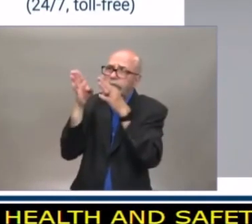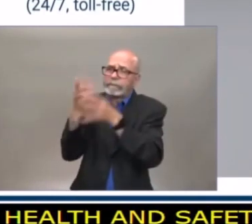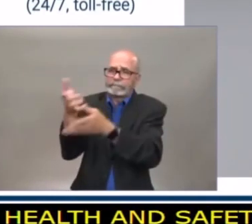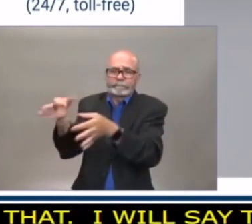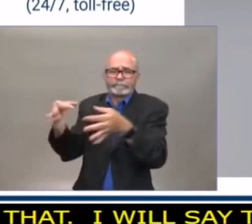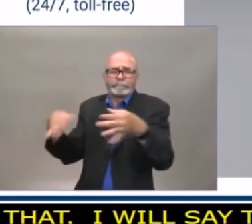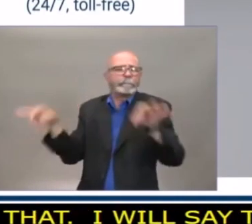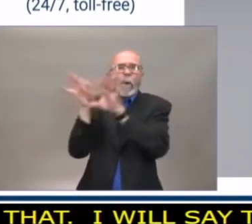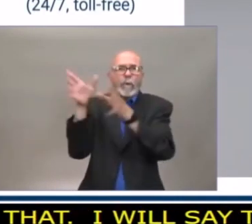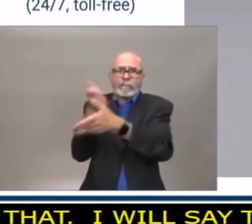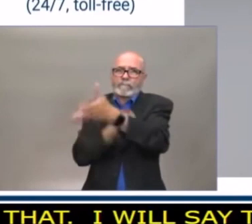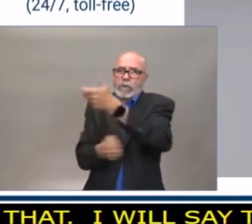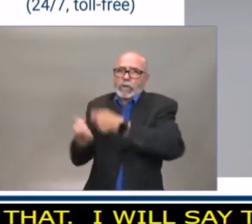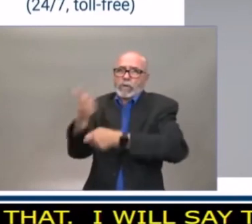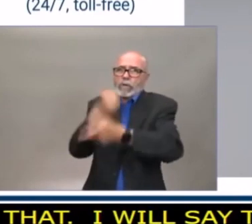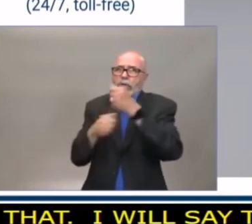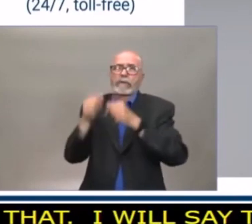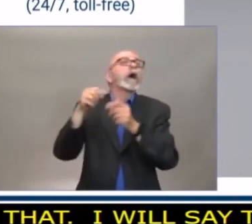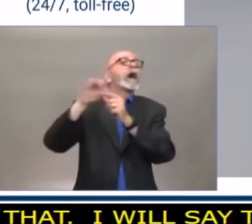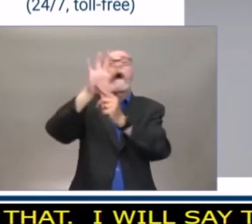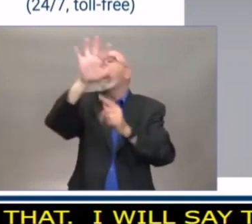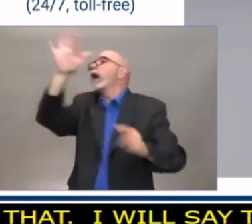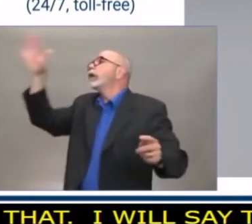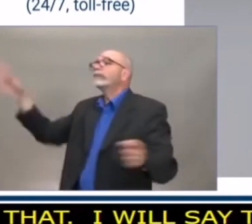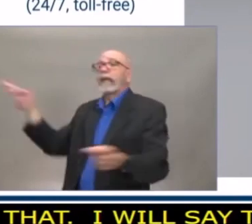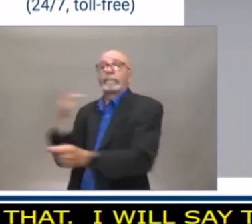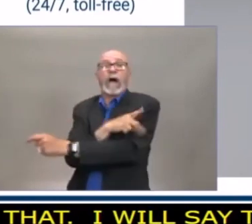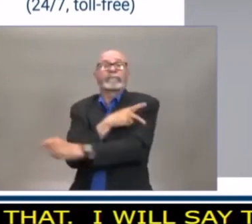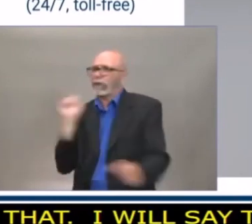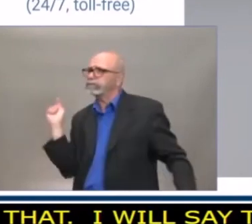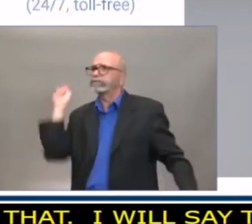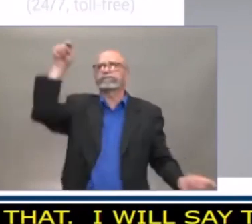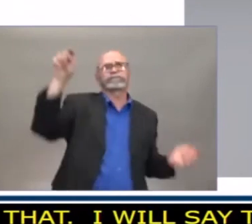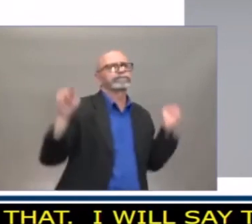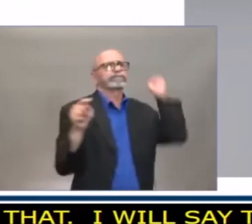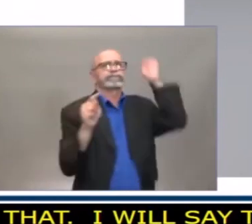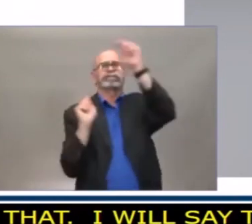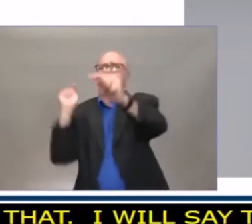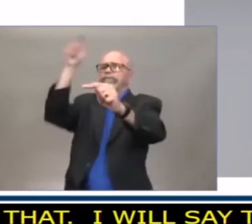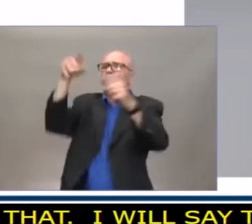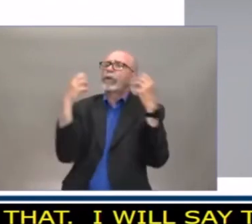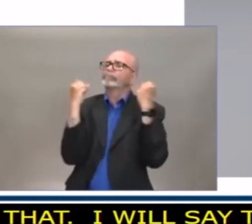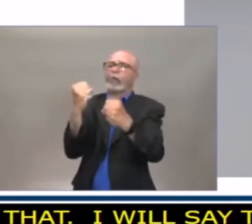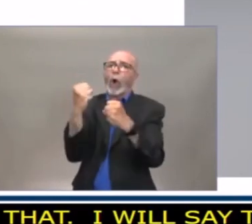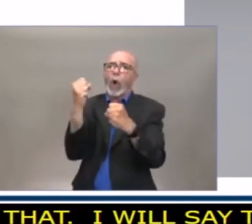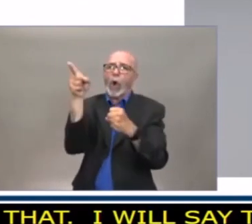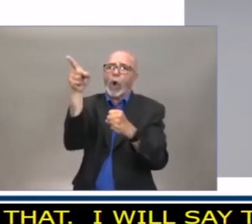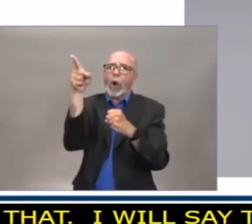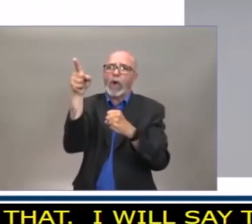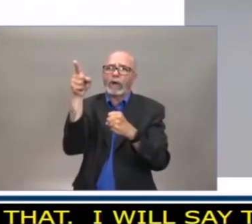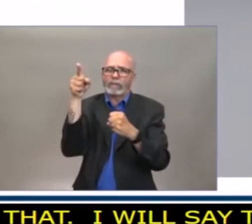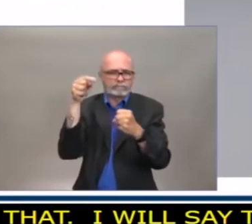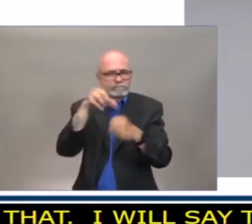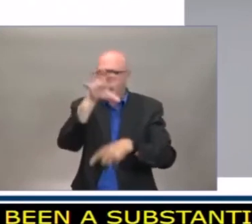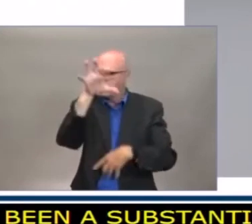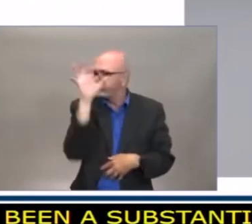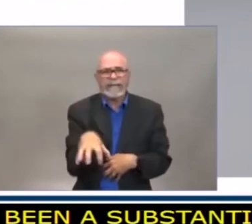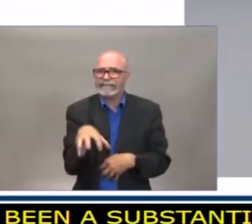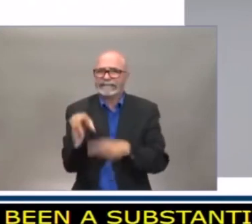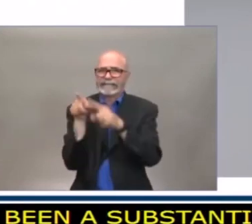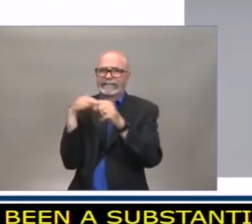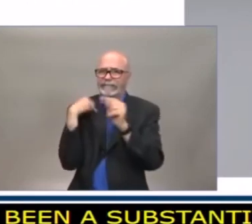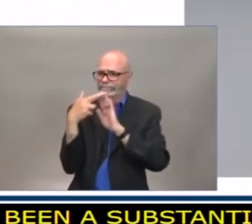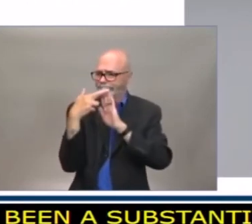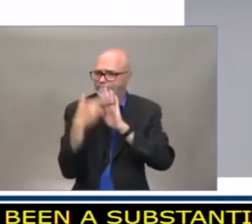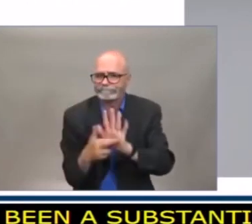maritime provinces. I've been heavily involved in putting appropriate rules in place for those to operate